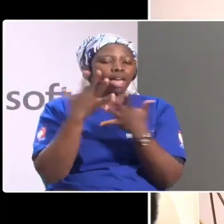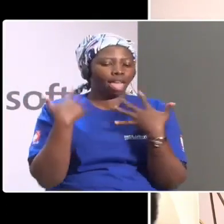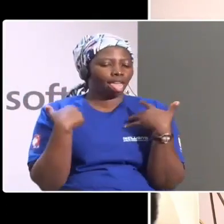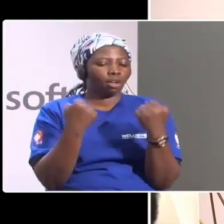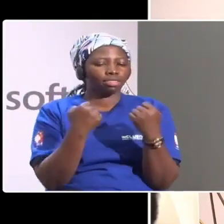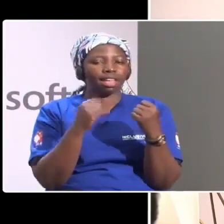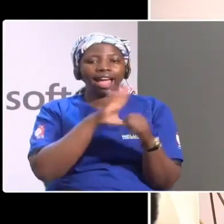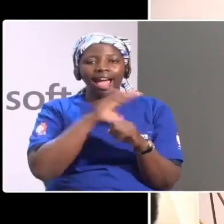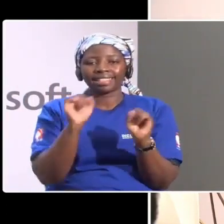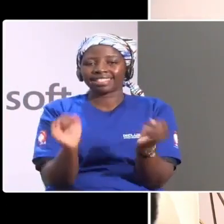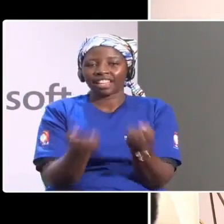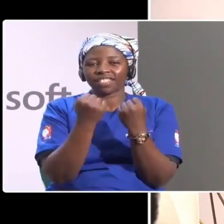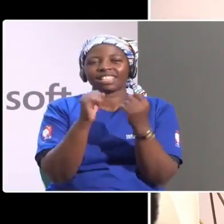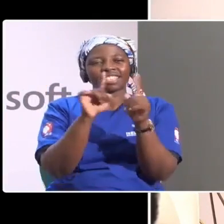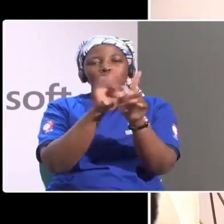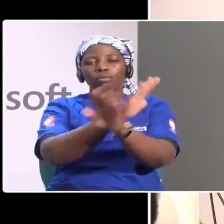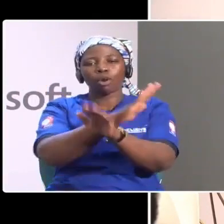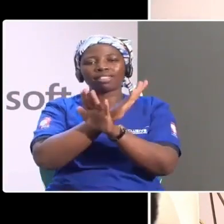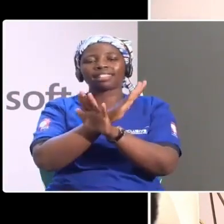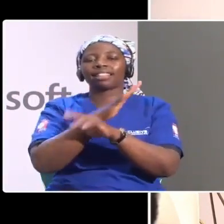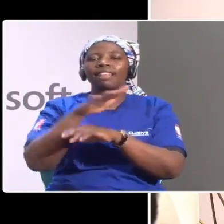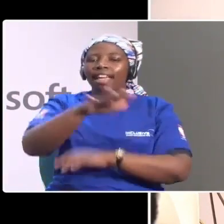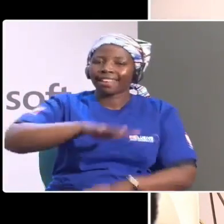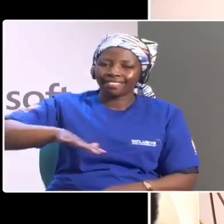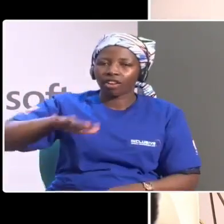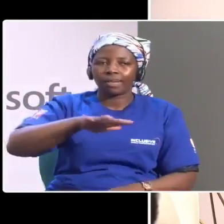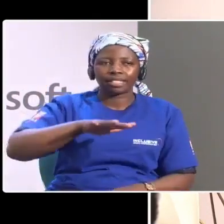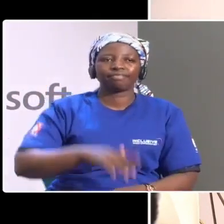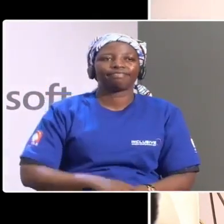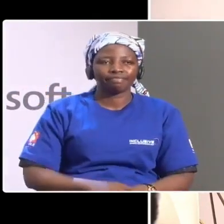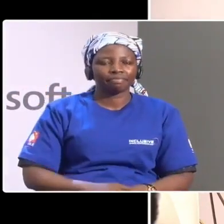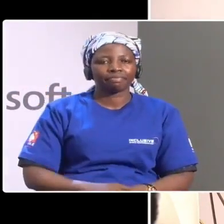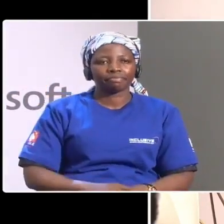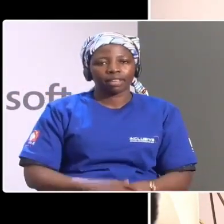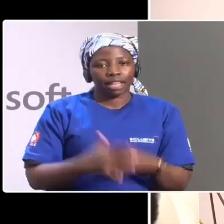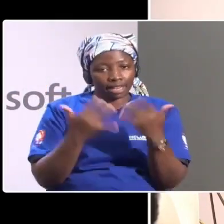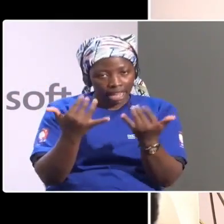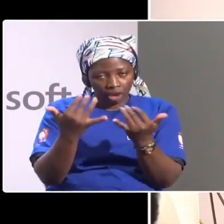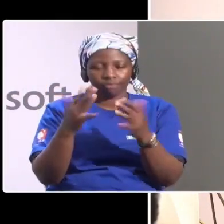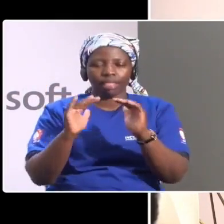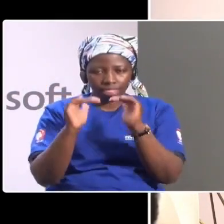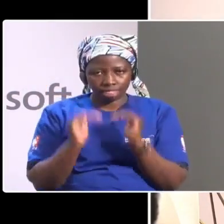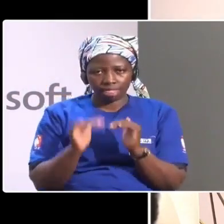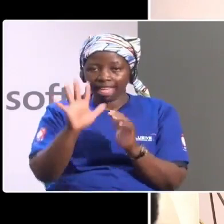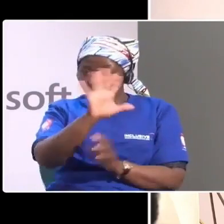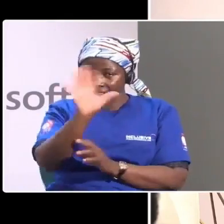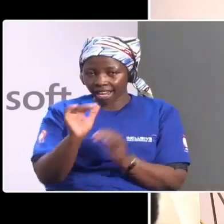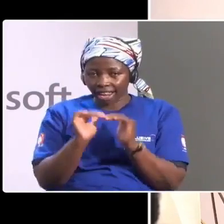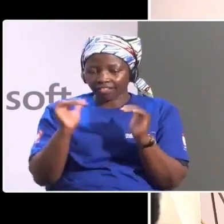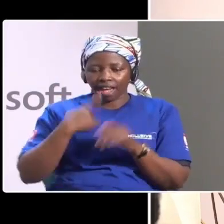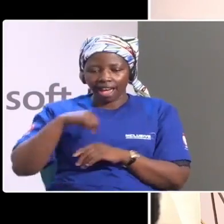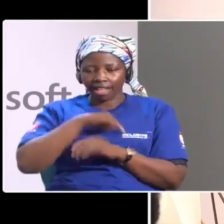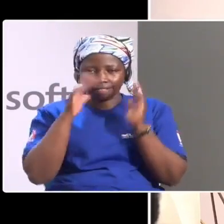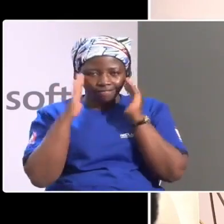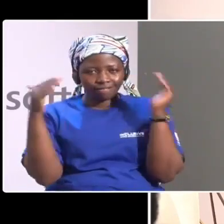and safety and protect also the environment. Now, at African level, we are looking at a